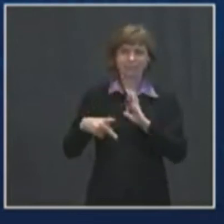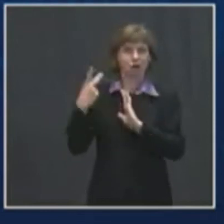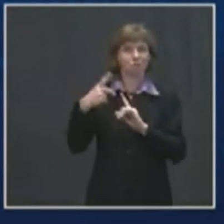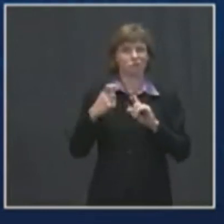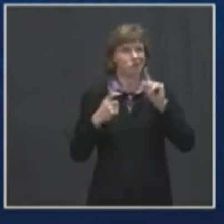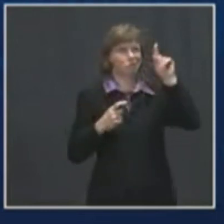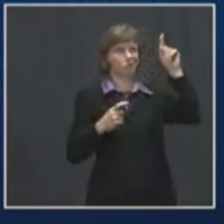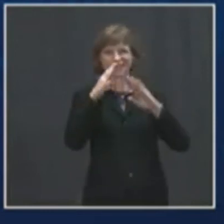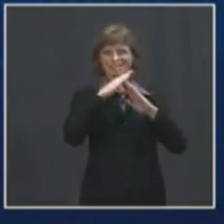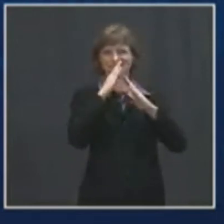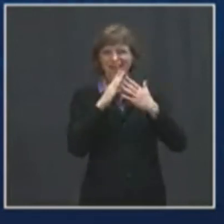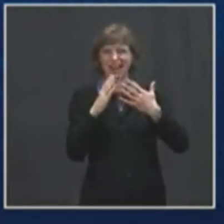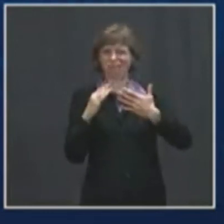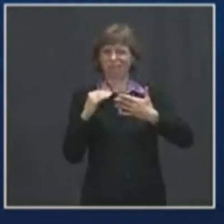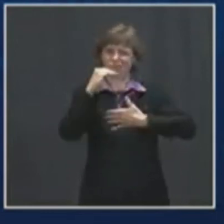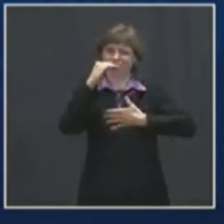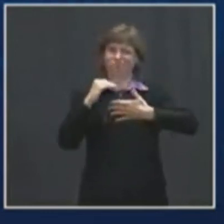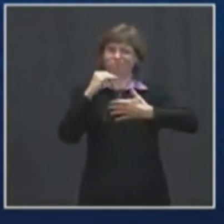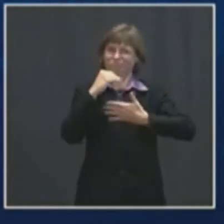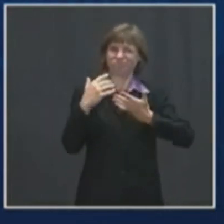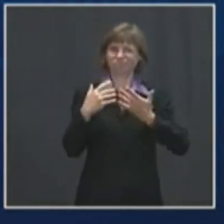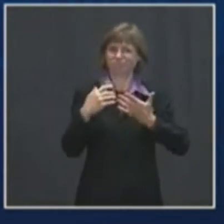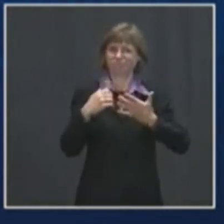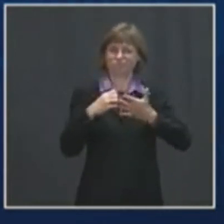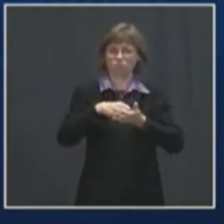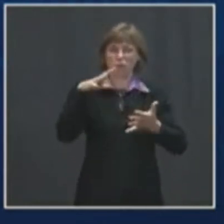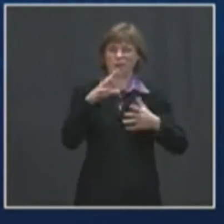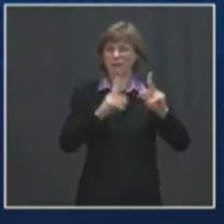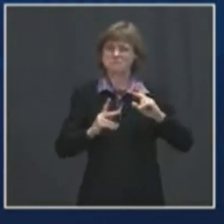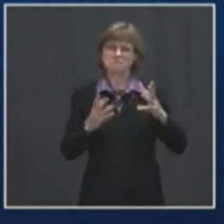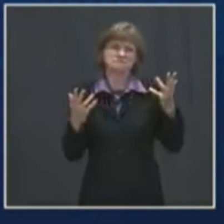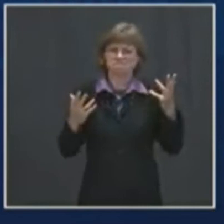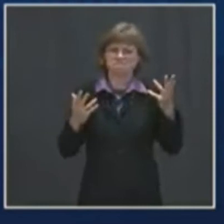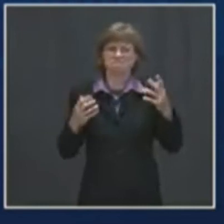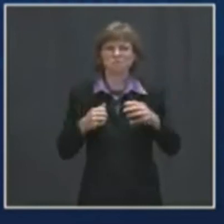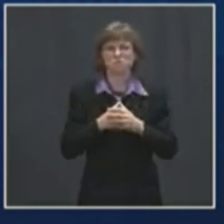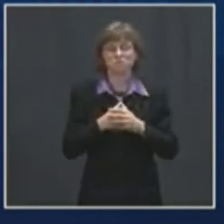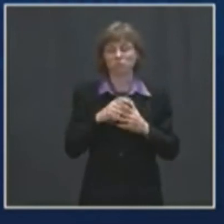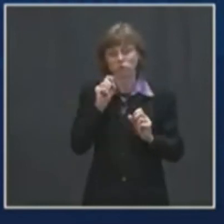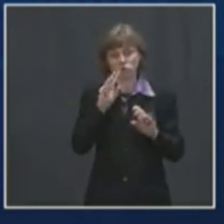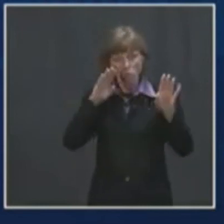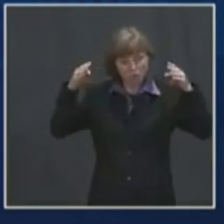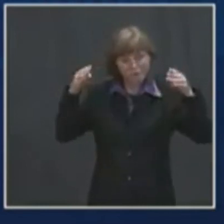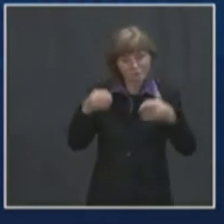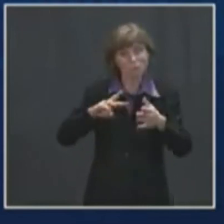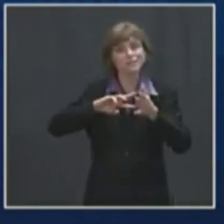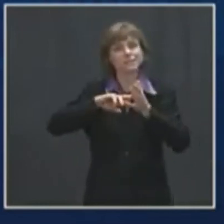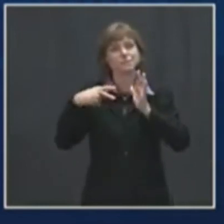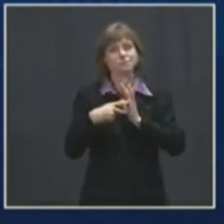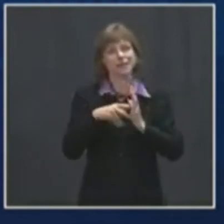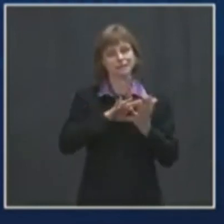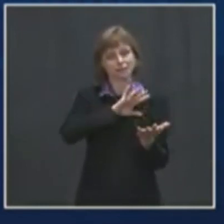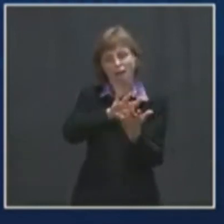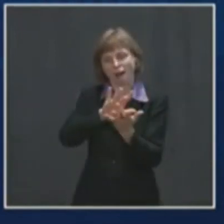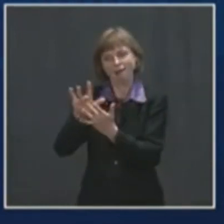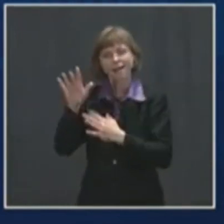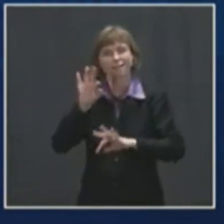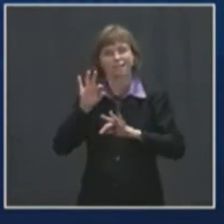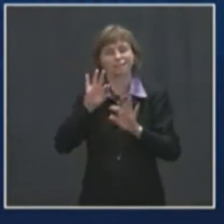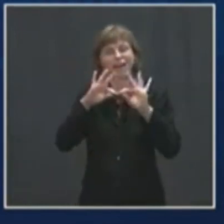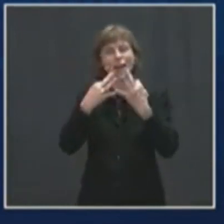scale. So I think that we have to understand that targeting in this case means reaching families at the low end, at the middle